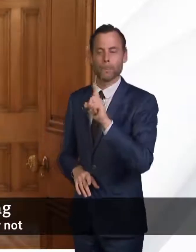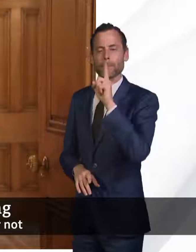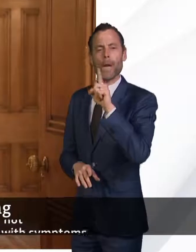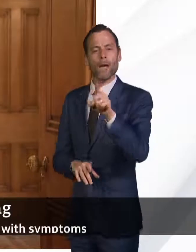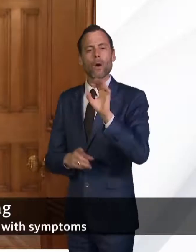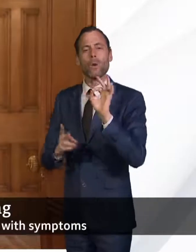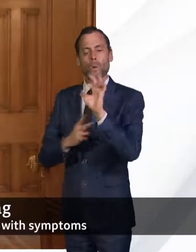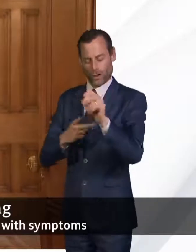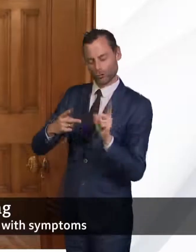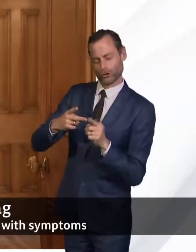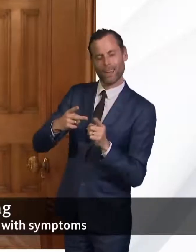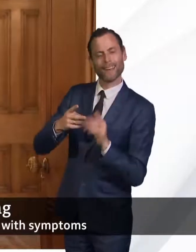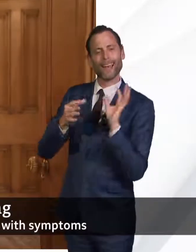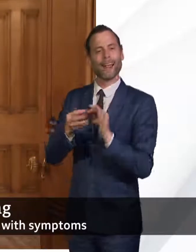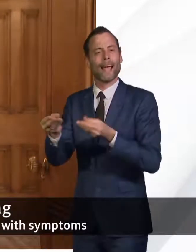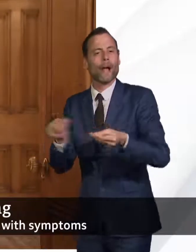question that you rightly raise,